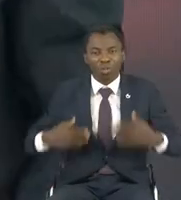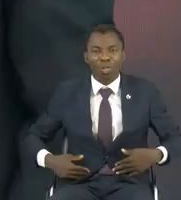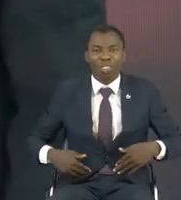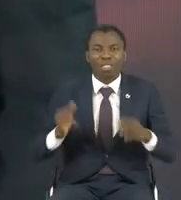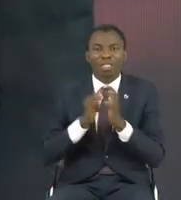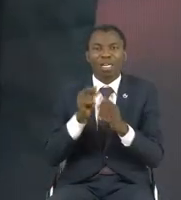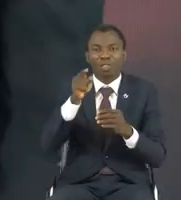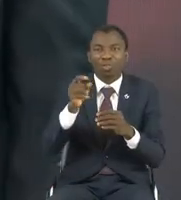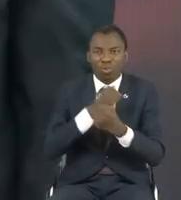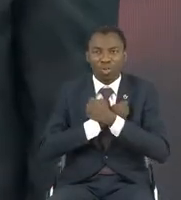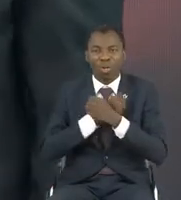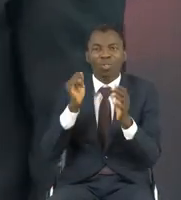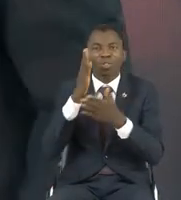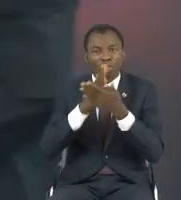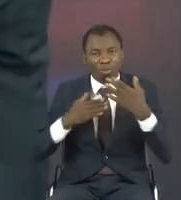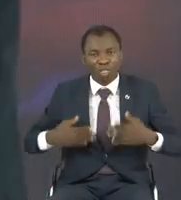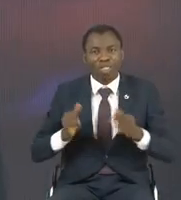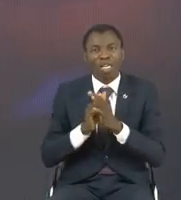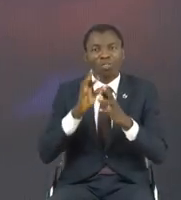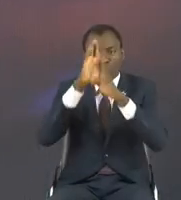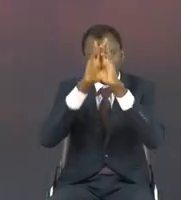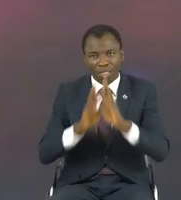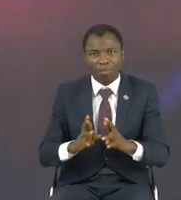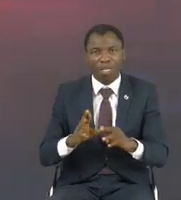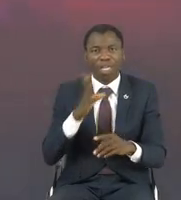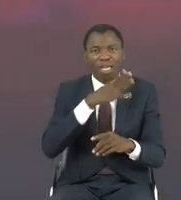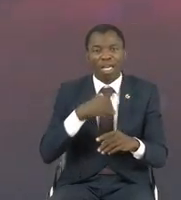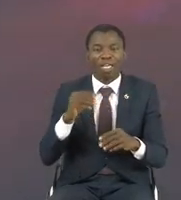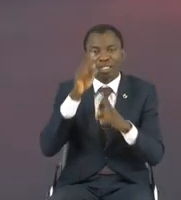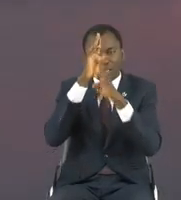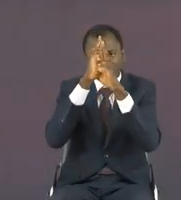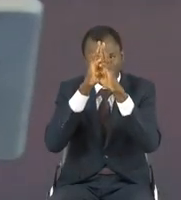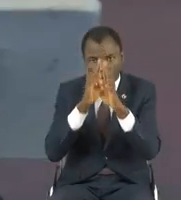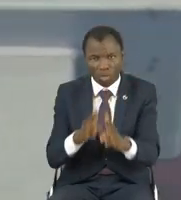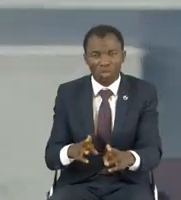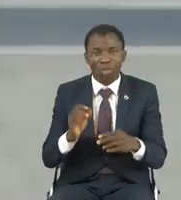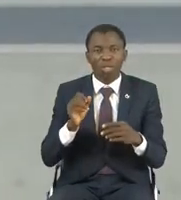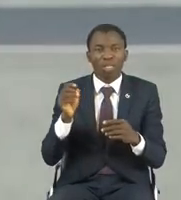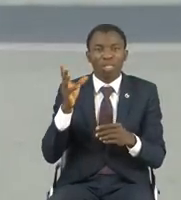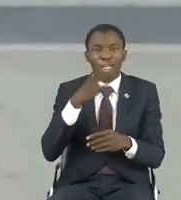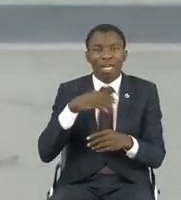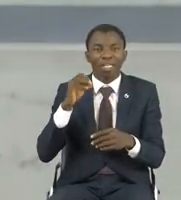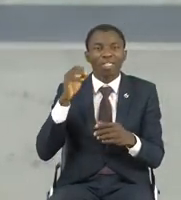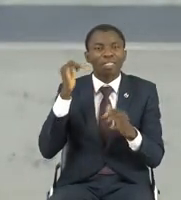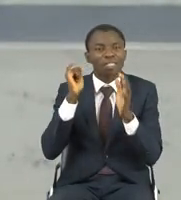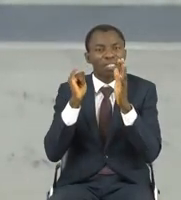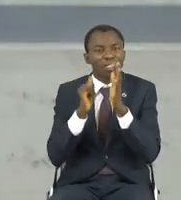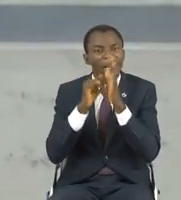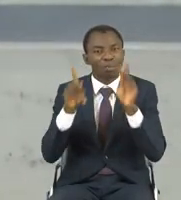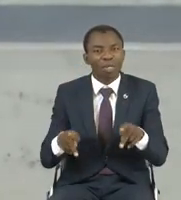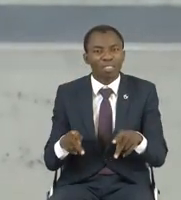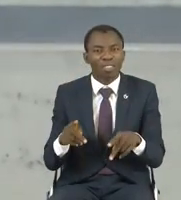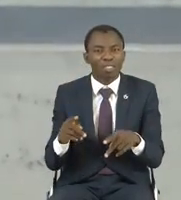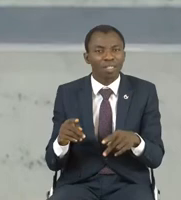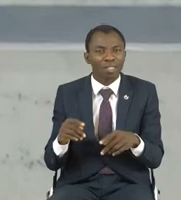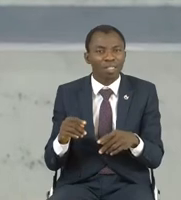respect, somebody you honor, you are the errant person. And he says, hey, come here. Have you seen you all